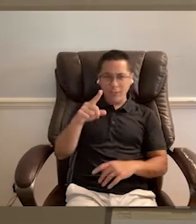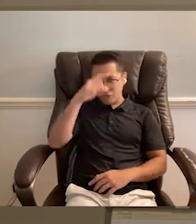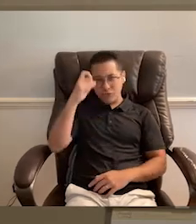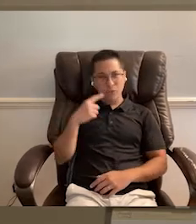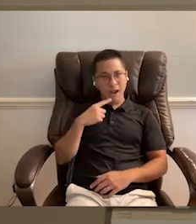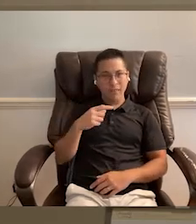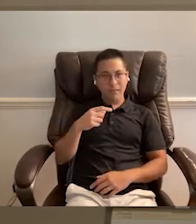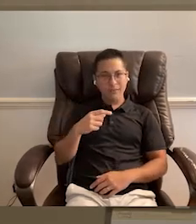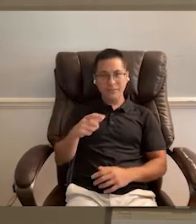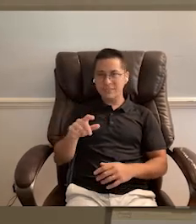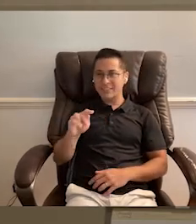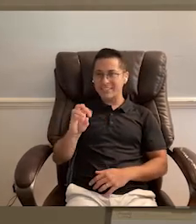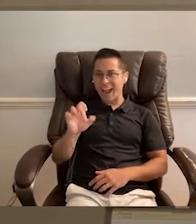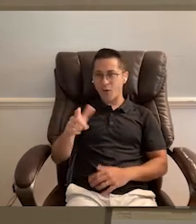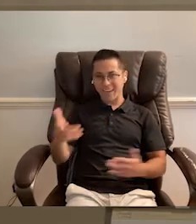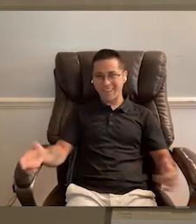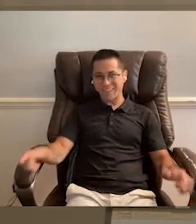user.